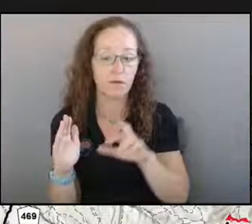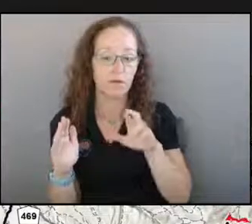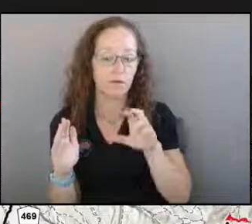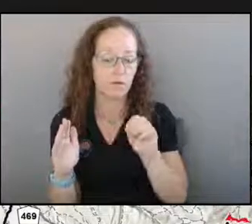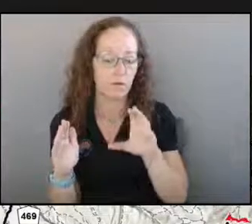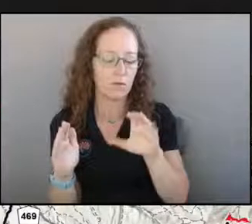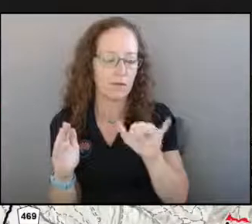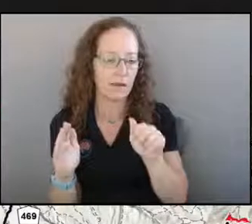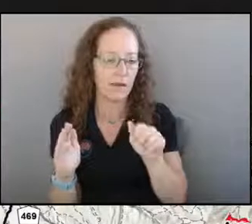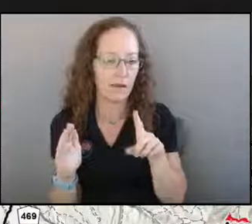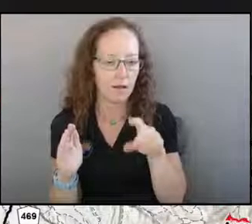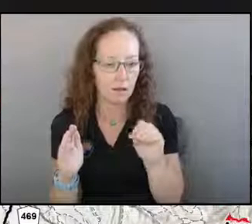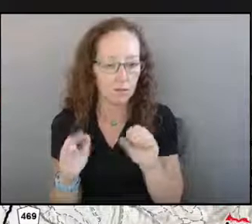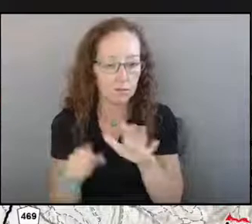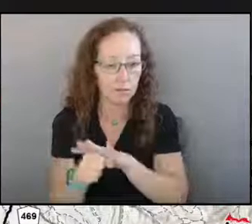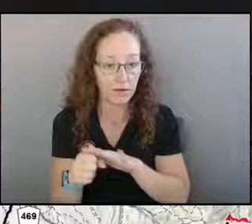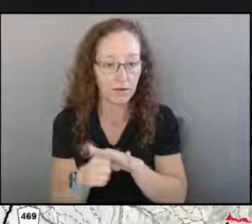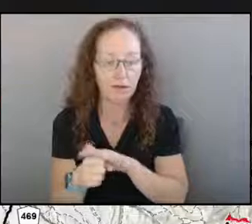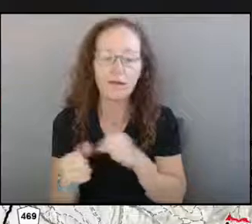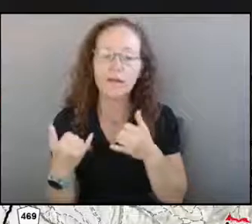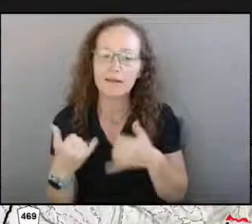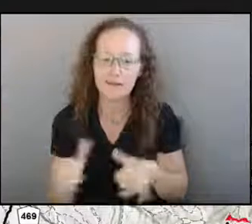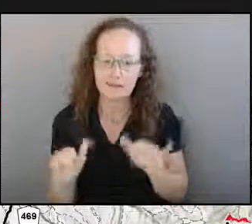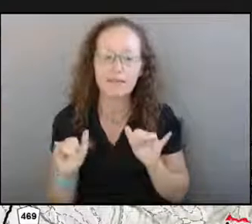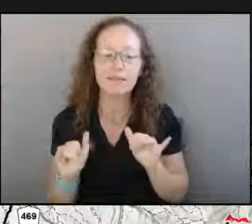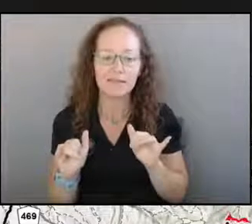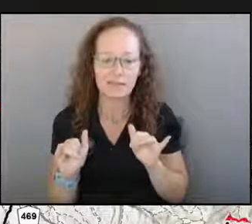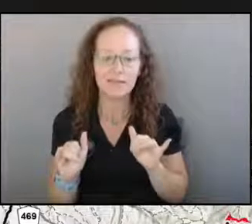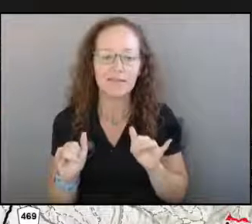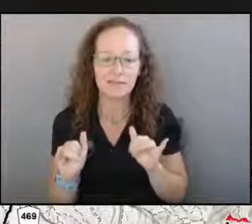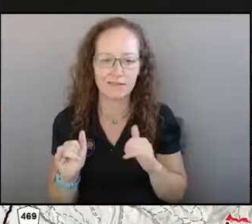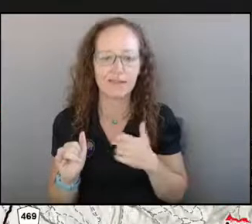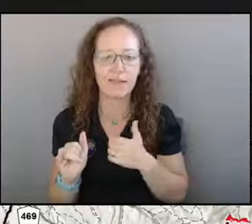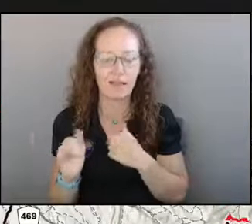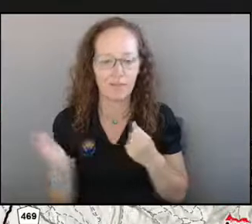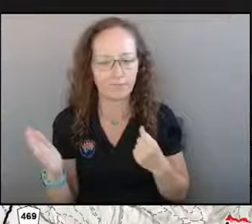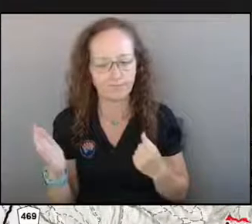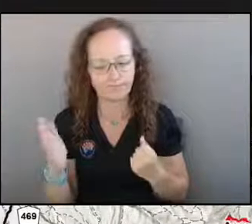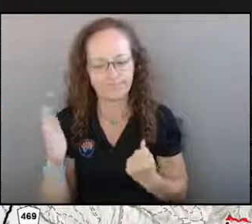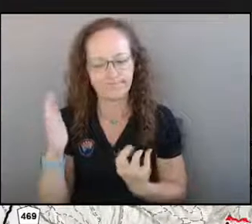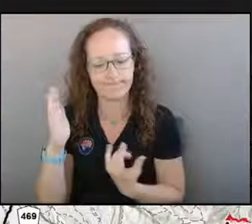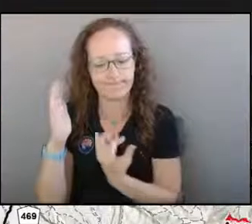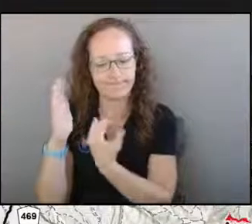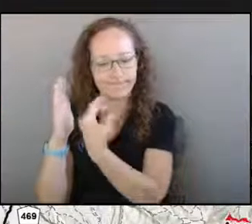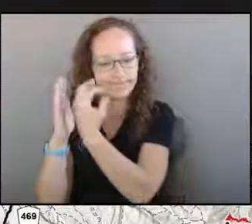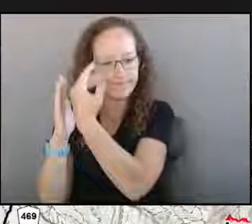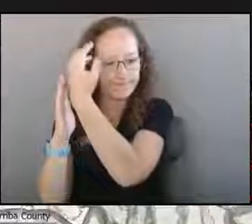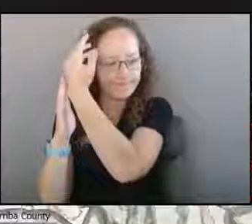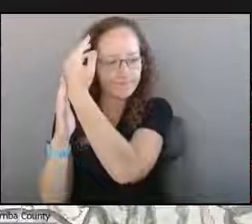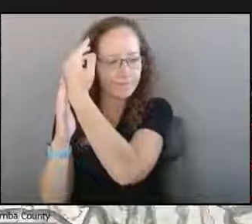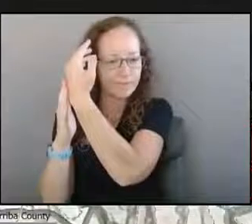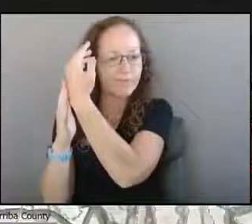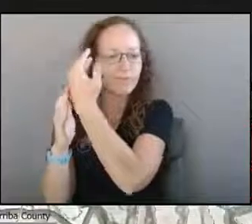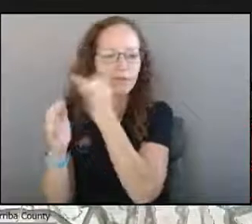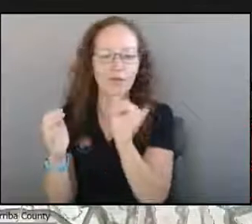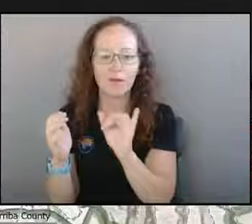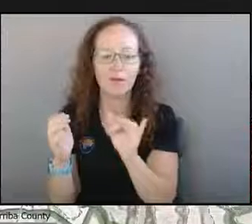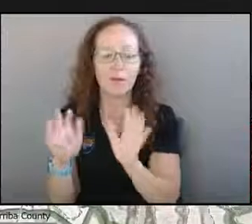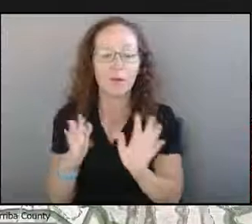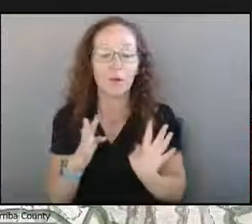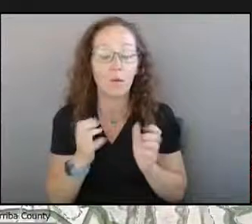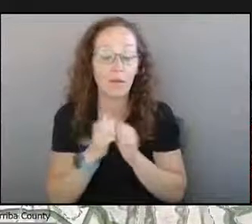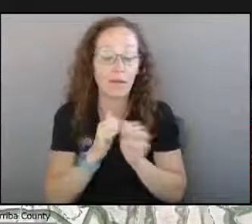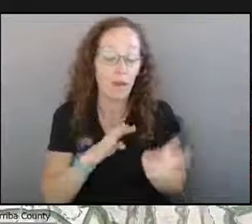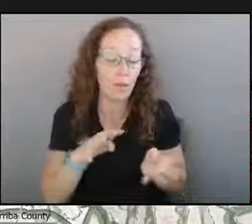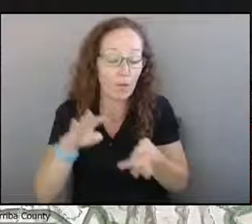still get some growth down in there. Once again, that's going upslope, following the fuels, following the slopes, and these lighter winds. That's what we're going to continue to